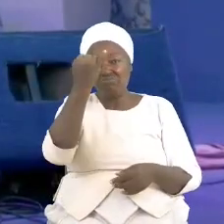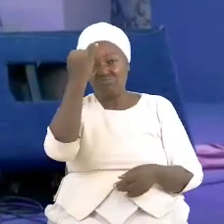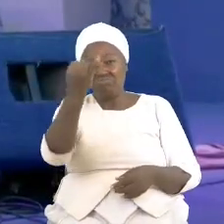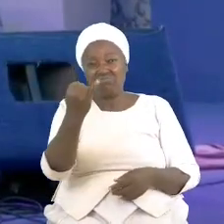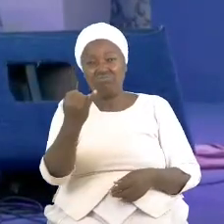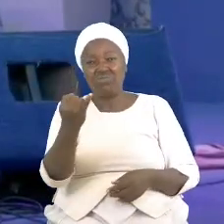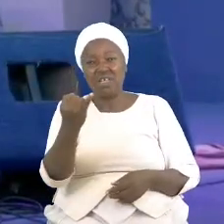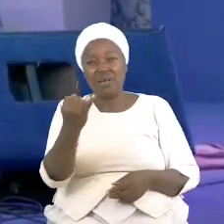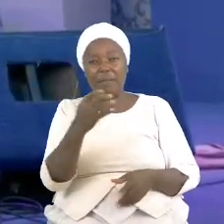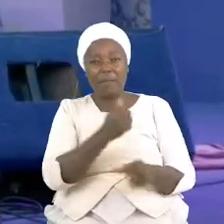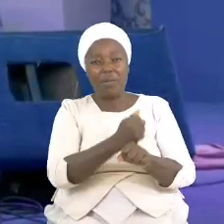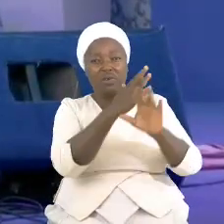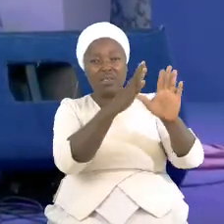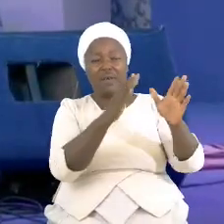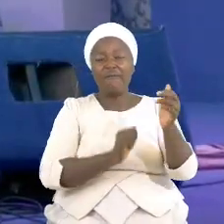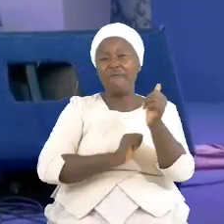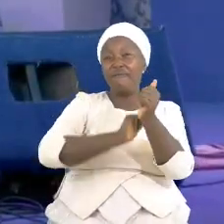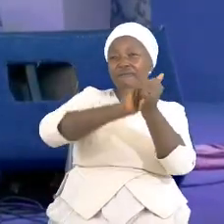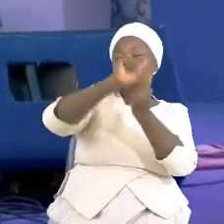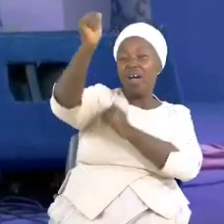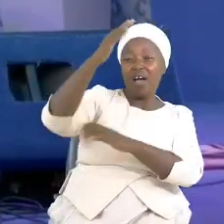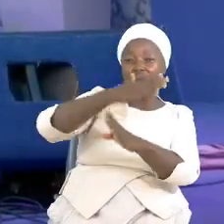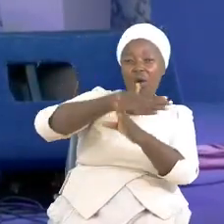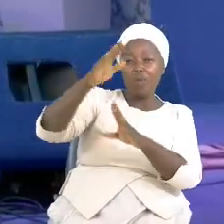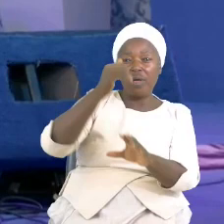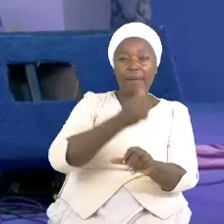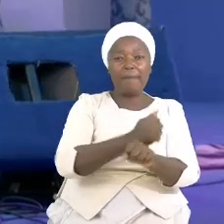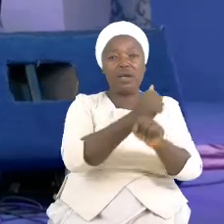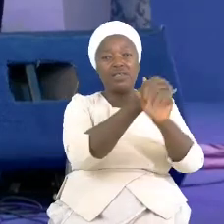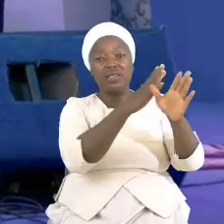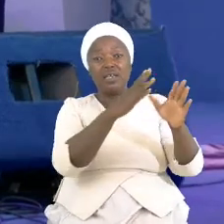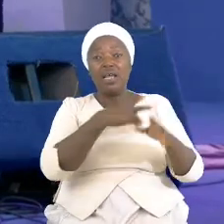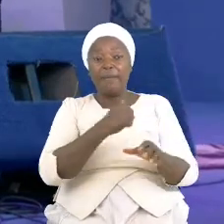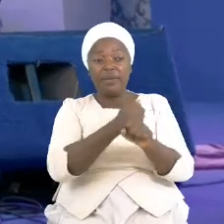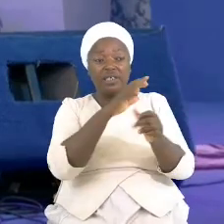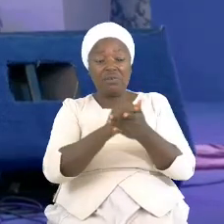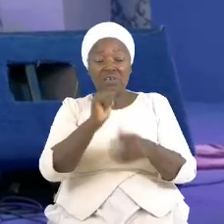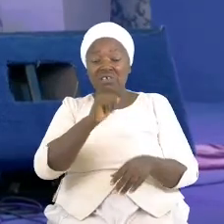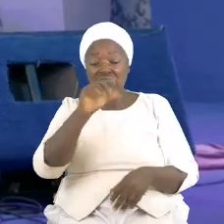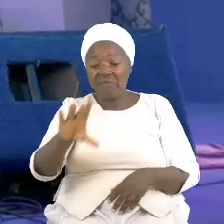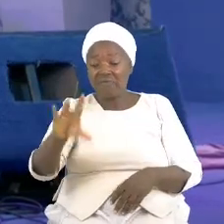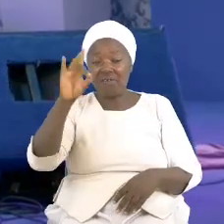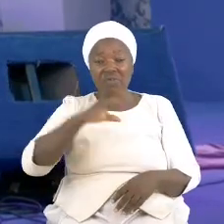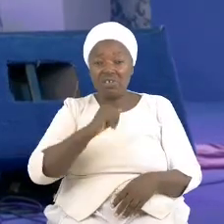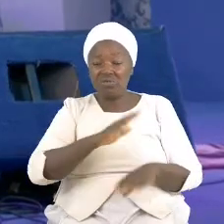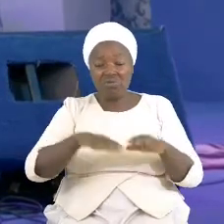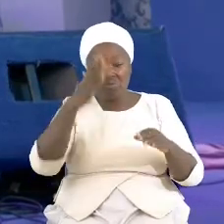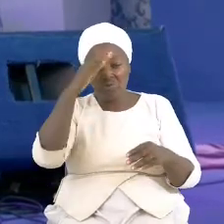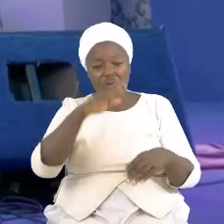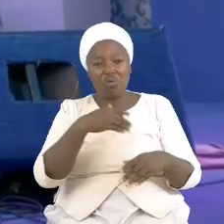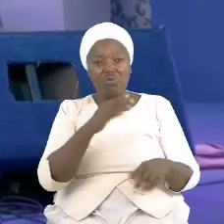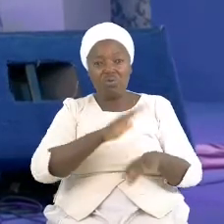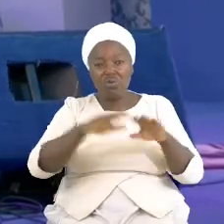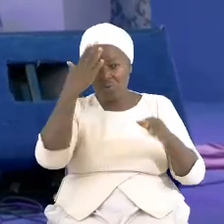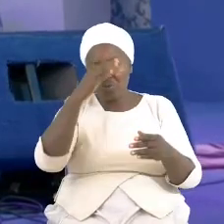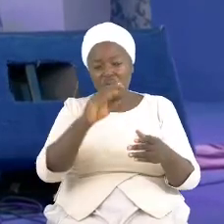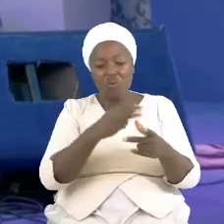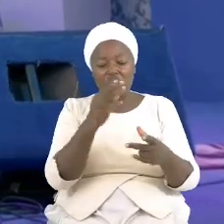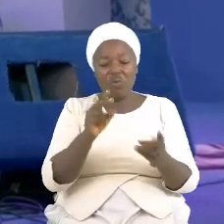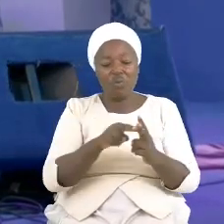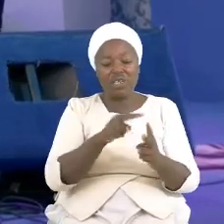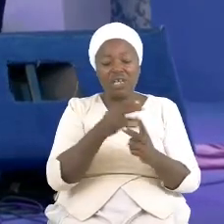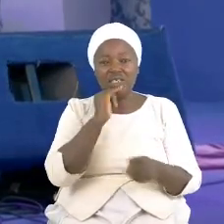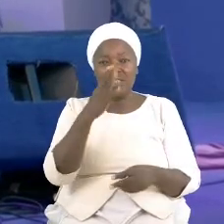far away mountains, a mountain we cannot even discover whether it was there or not. But tonight, no